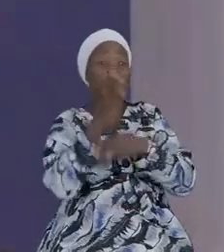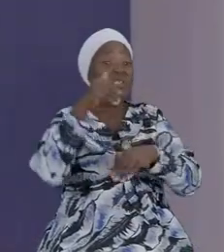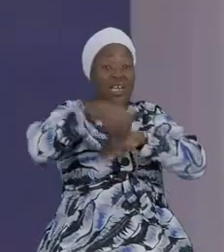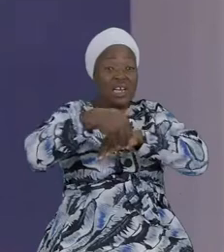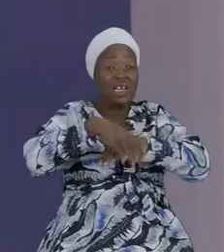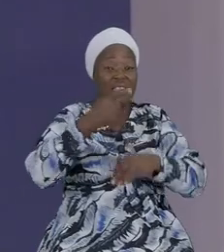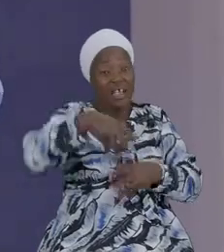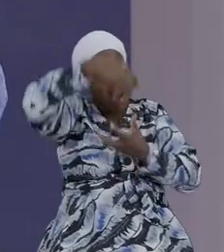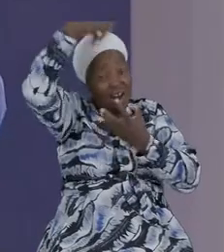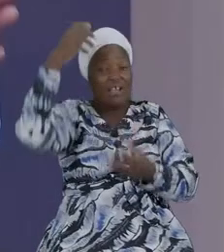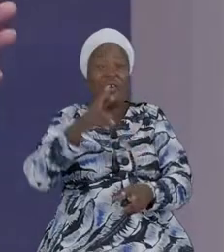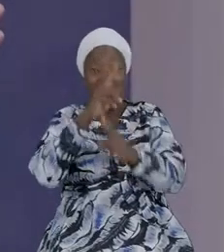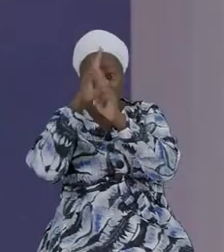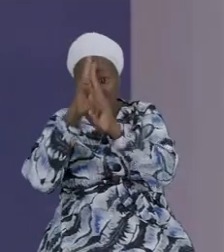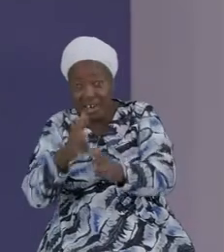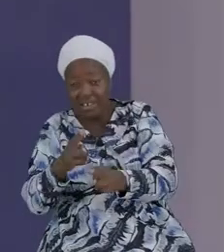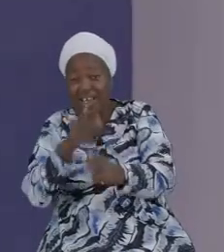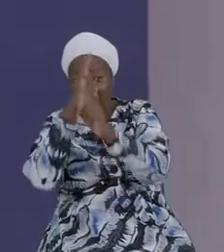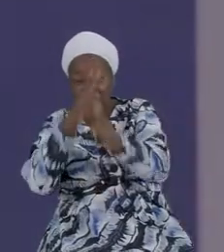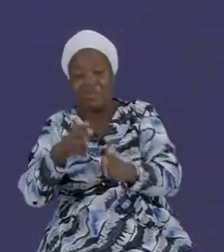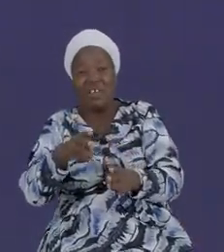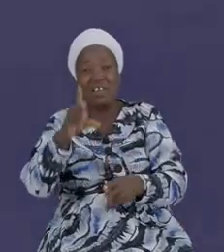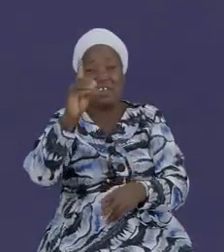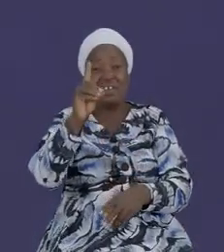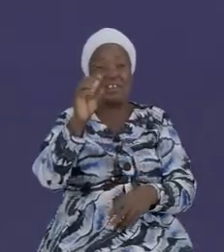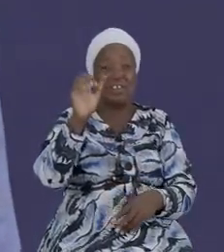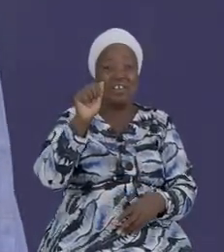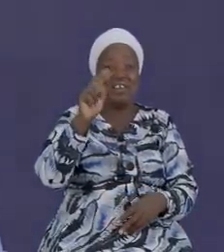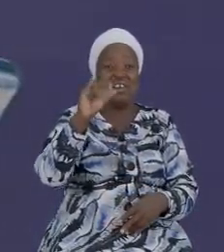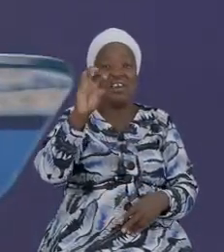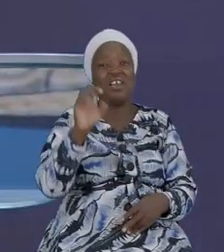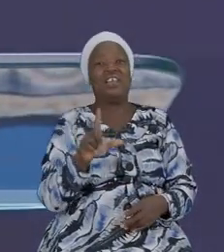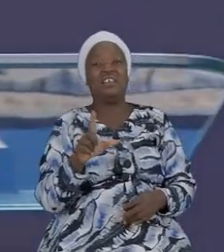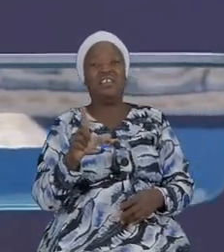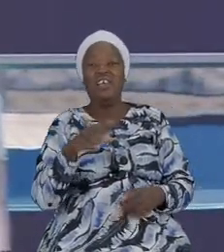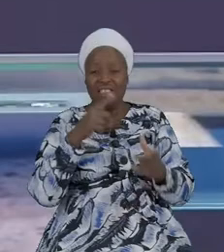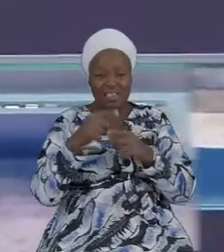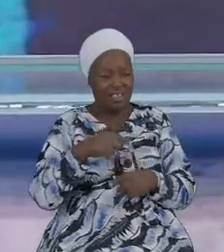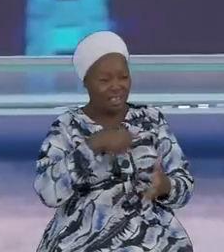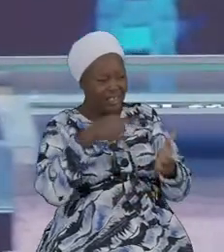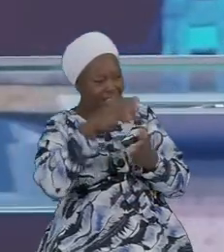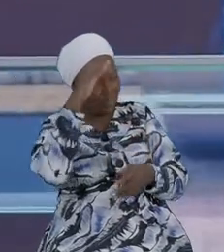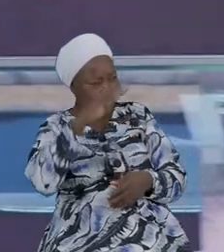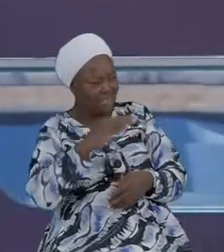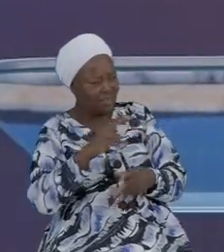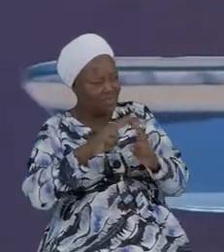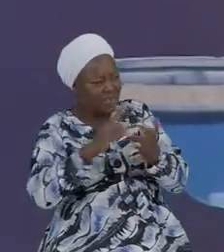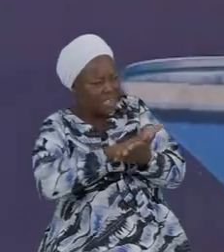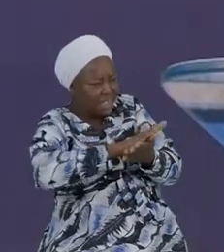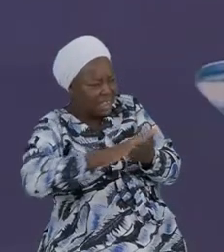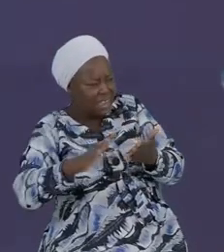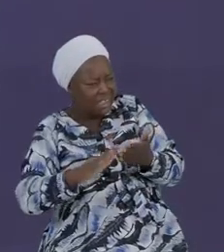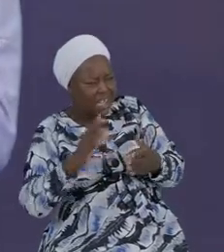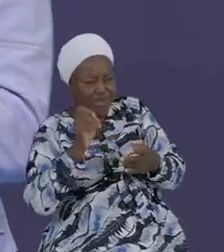honored, respected Daniel. They said, this man is incorruptible, and so he